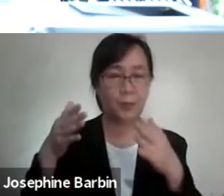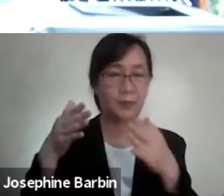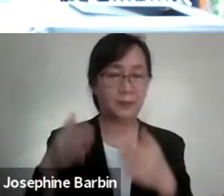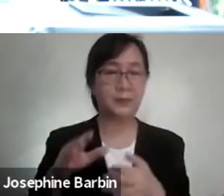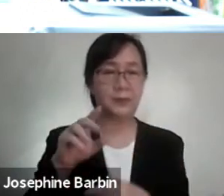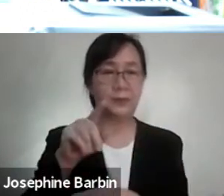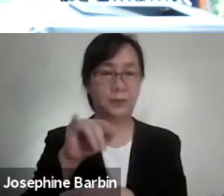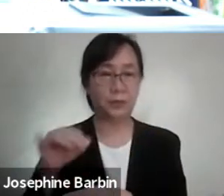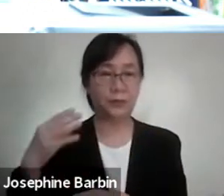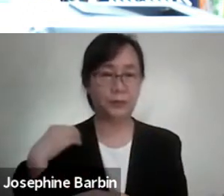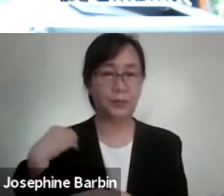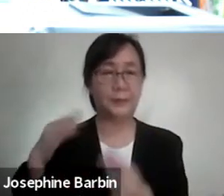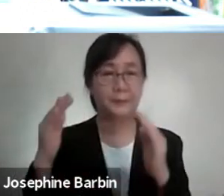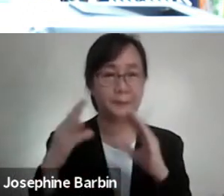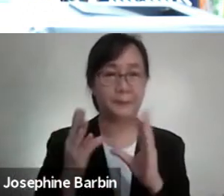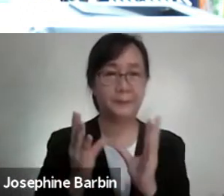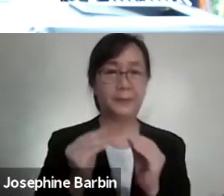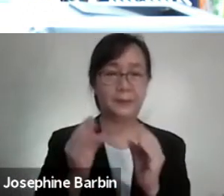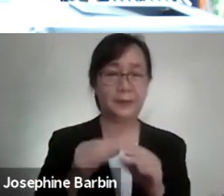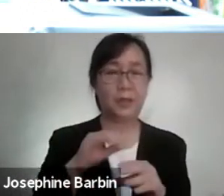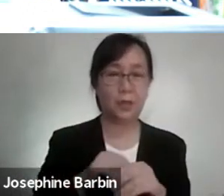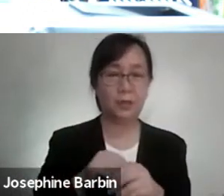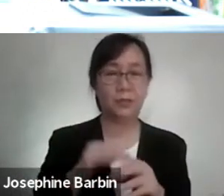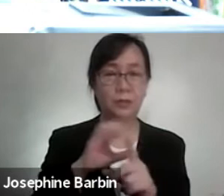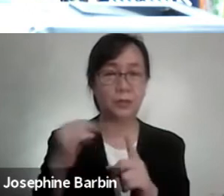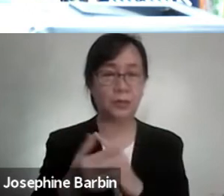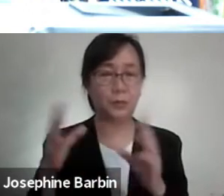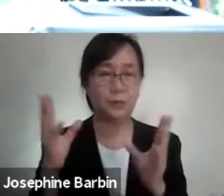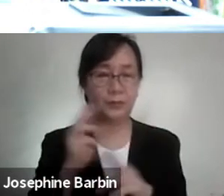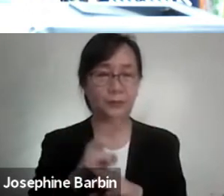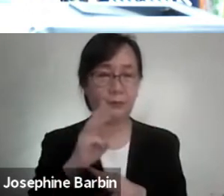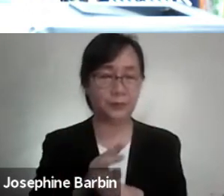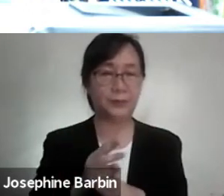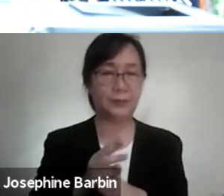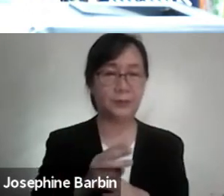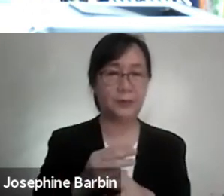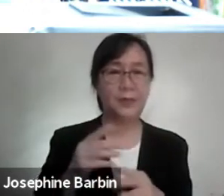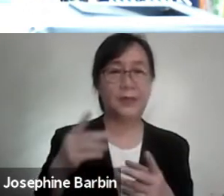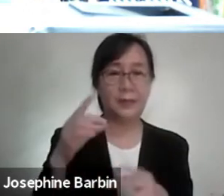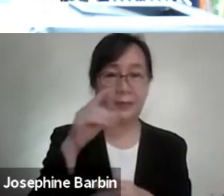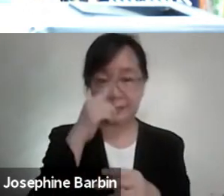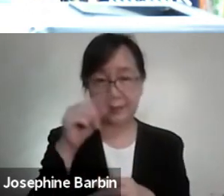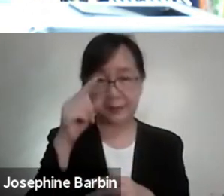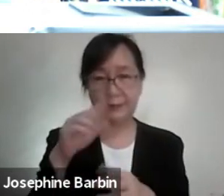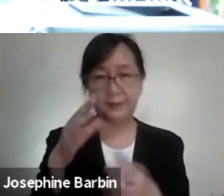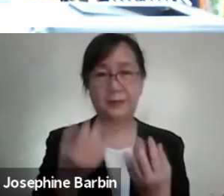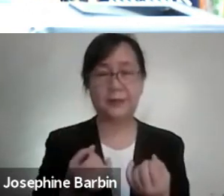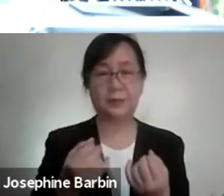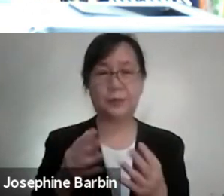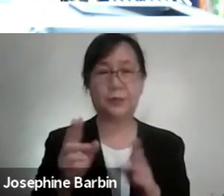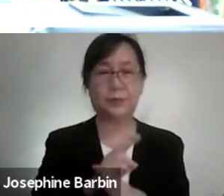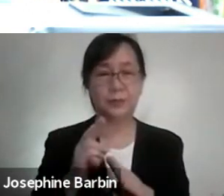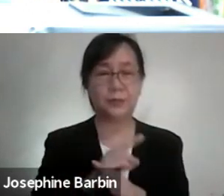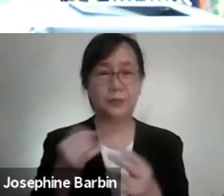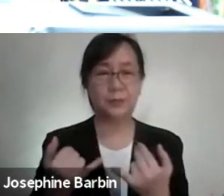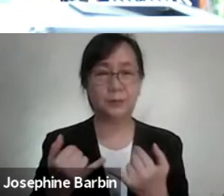Senior Officials Meeting on Social Welfare and Development of Thailand, and has been working on the development of the Regional Plan